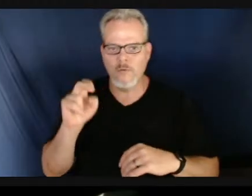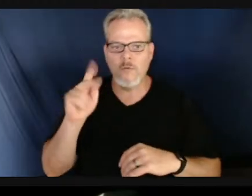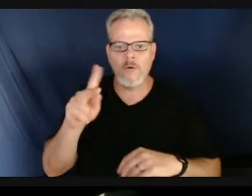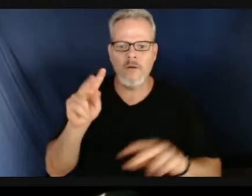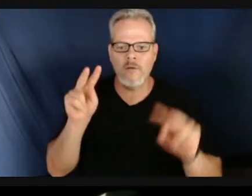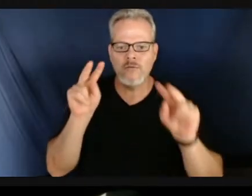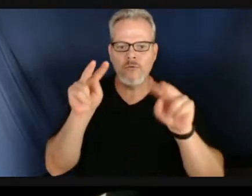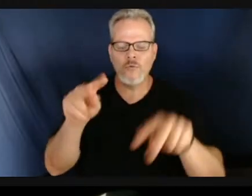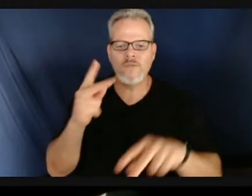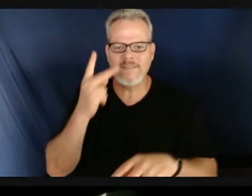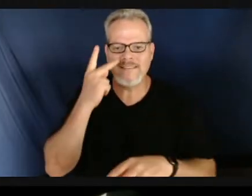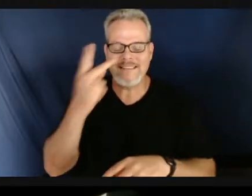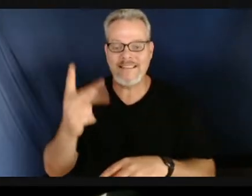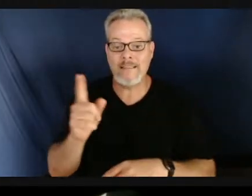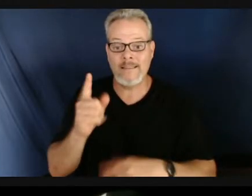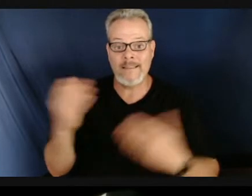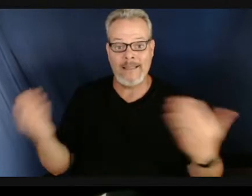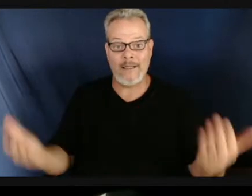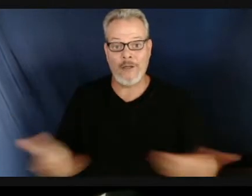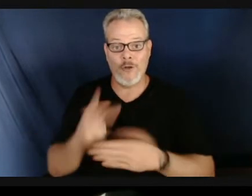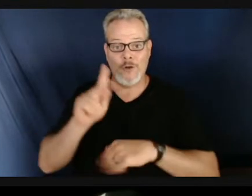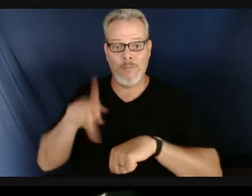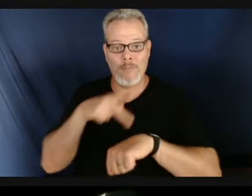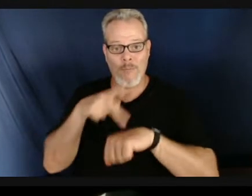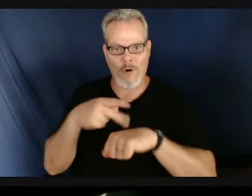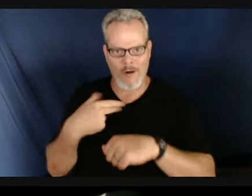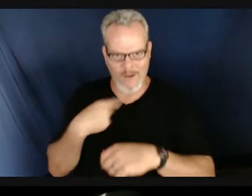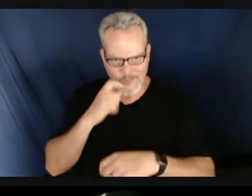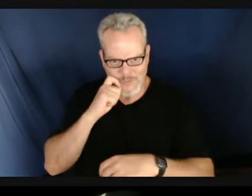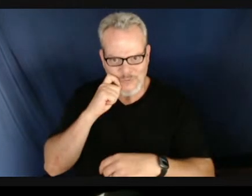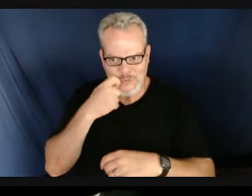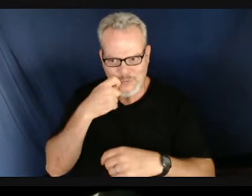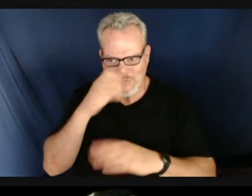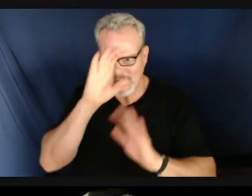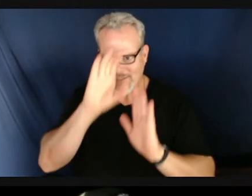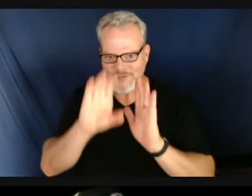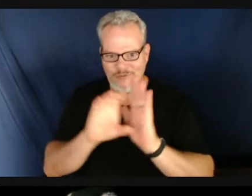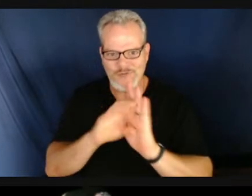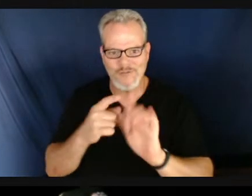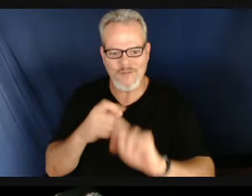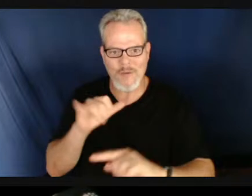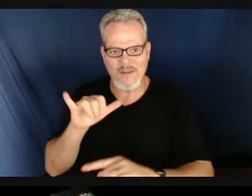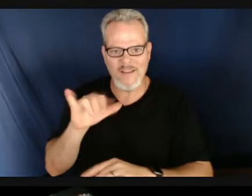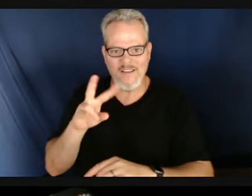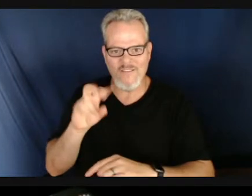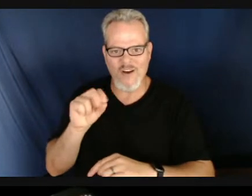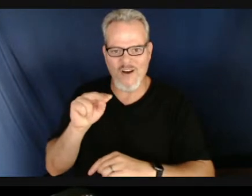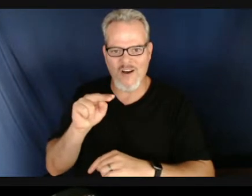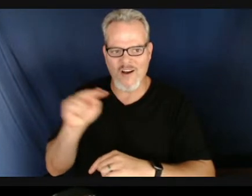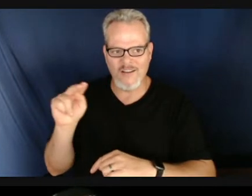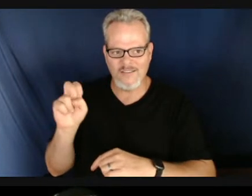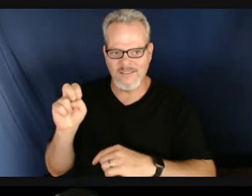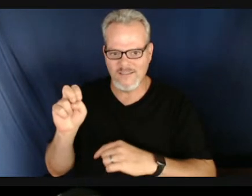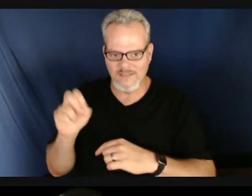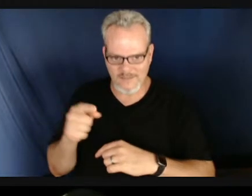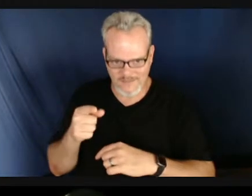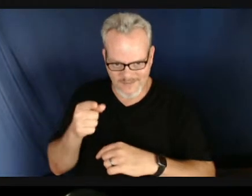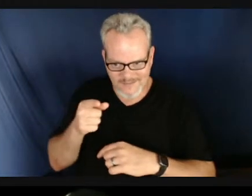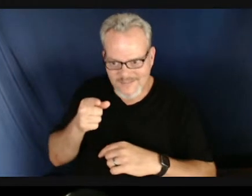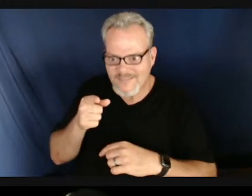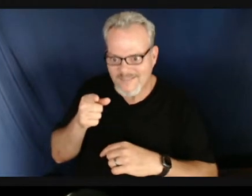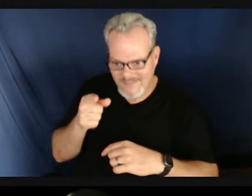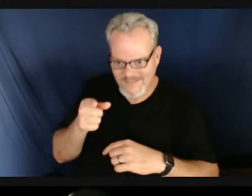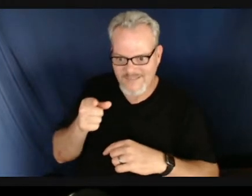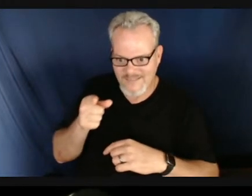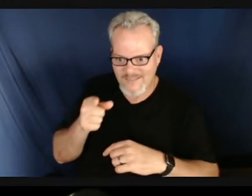pretty cool picture from Yvonne. Let's make sure that gets in there. Yep. There we go. All right. I got a pretty cool picture